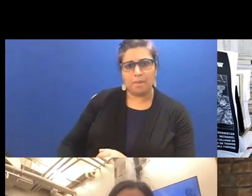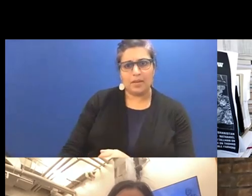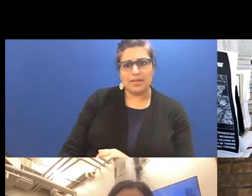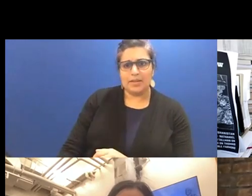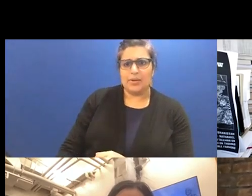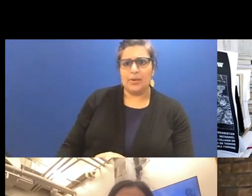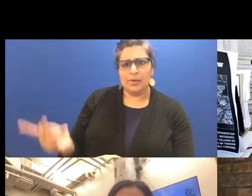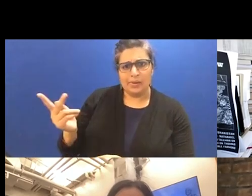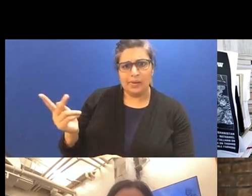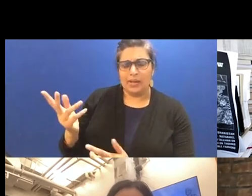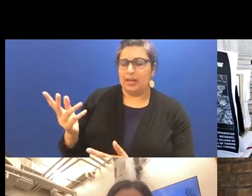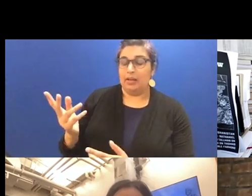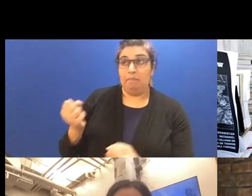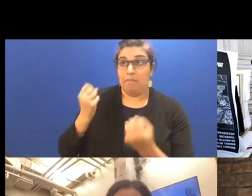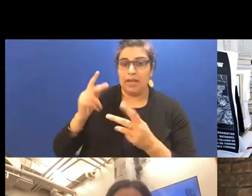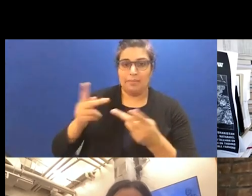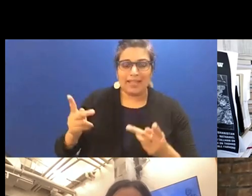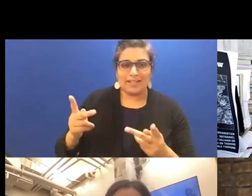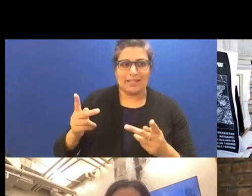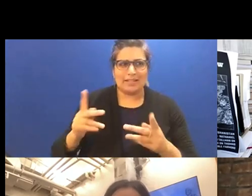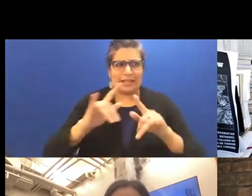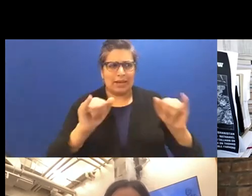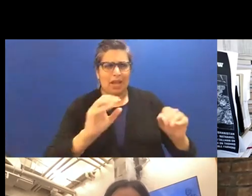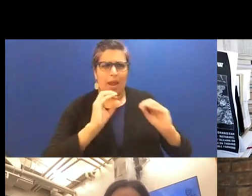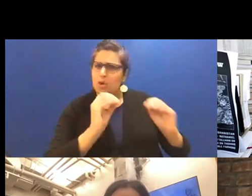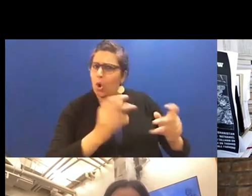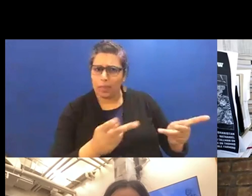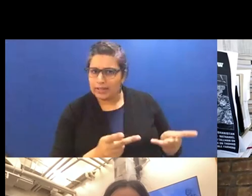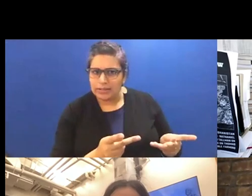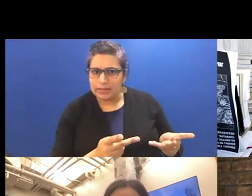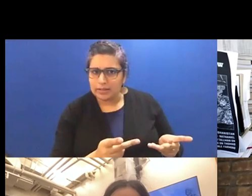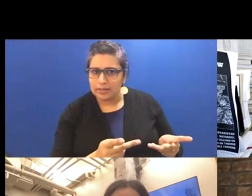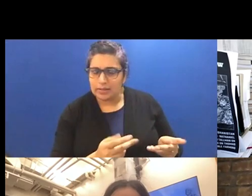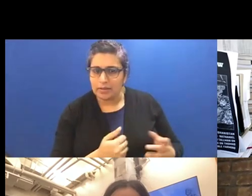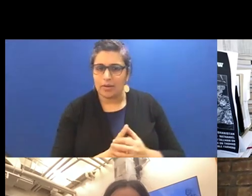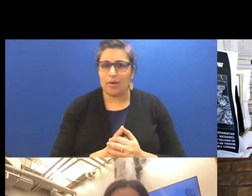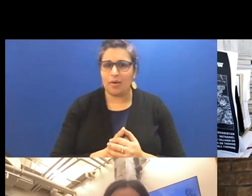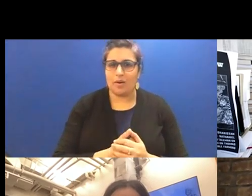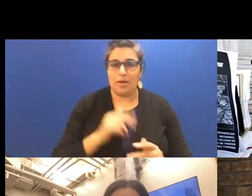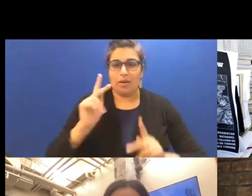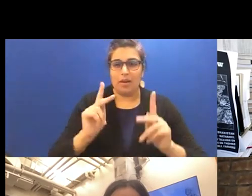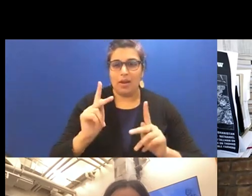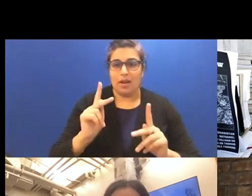many, many places and no place in some ways. And so there's also folks who are